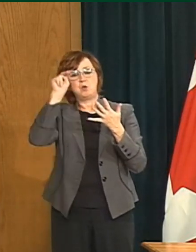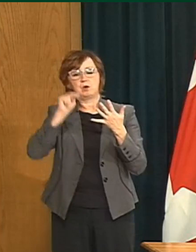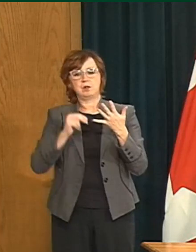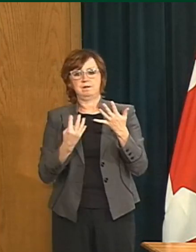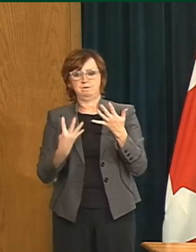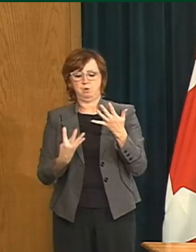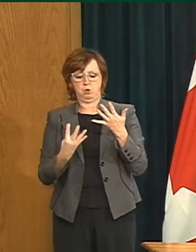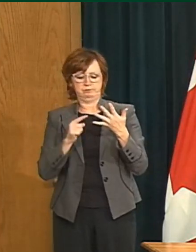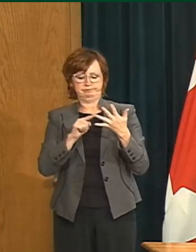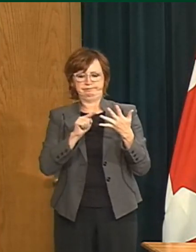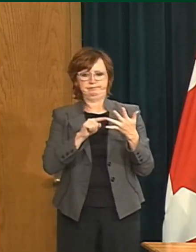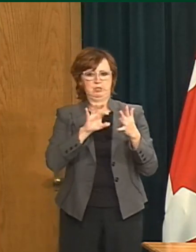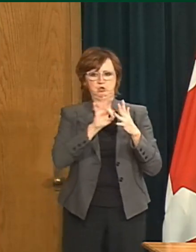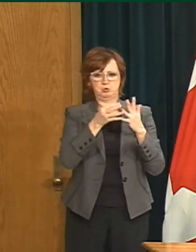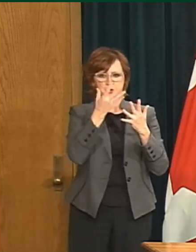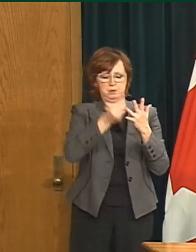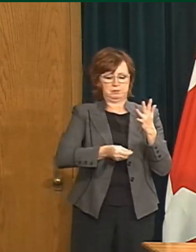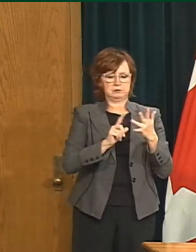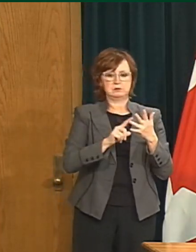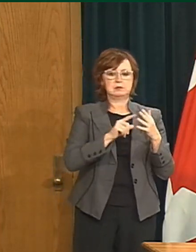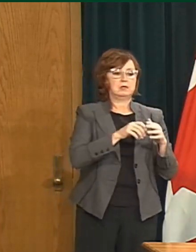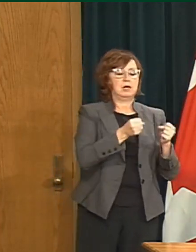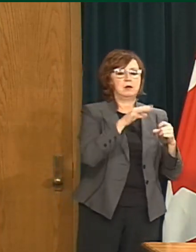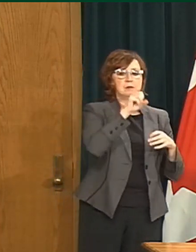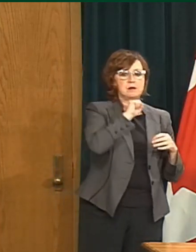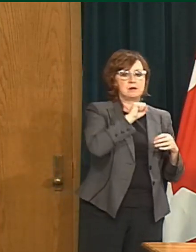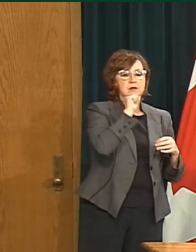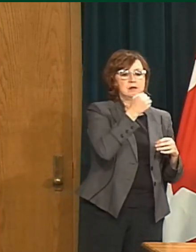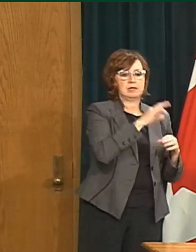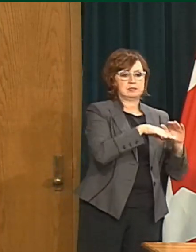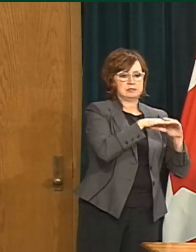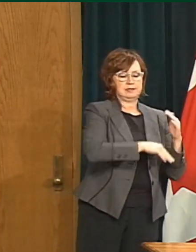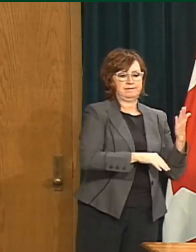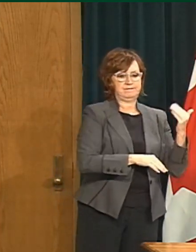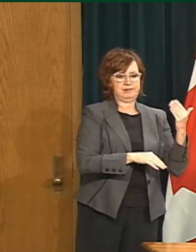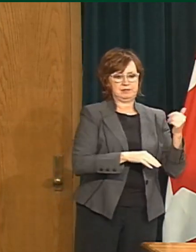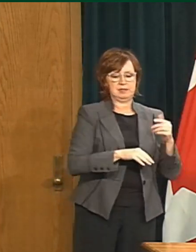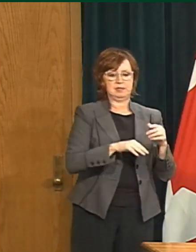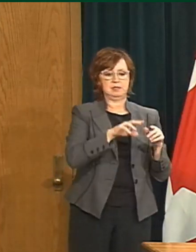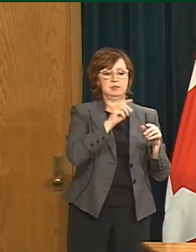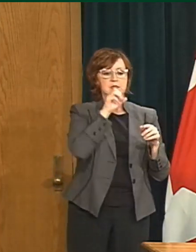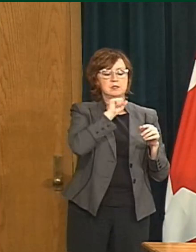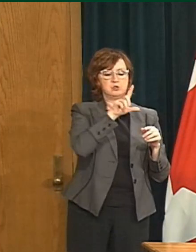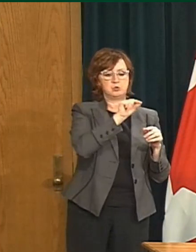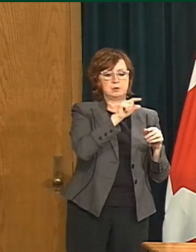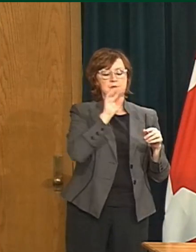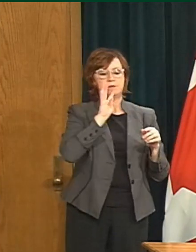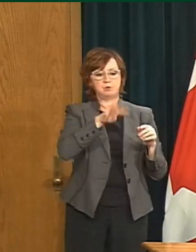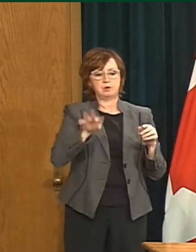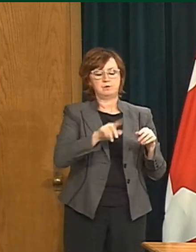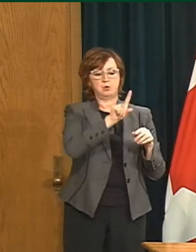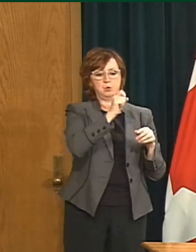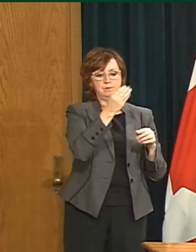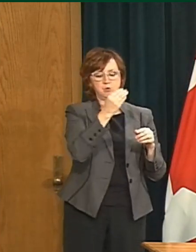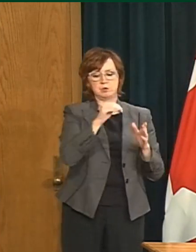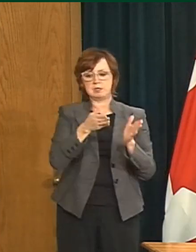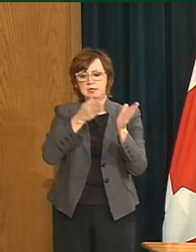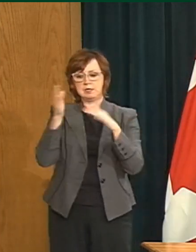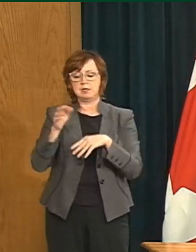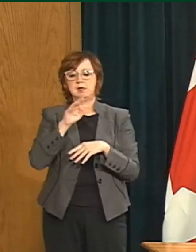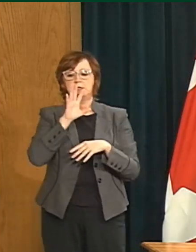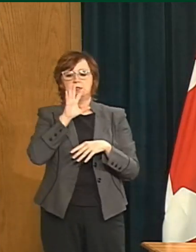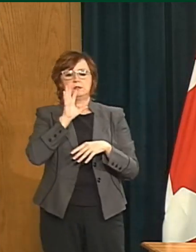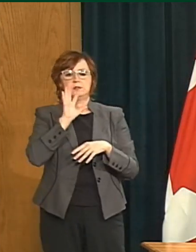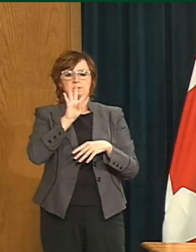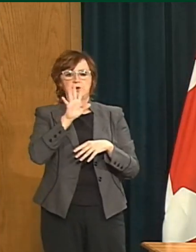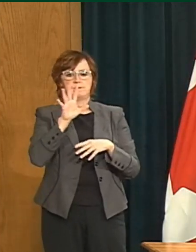cases involved 19 years and under, 114 in the 20 to 44 age range, 94 in the 45 to 64